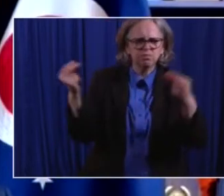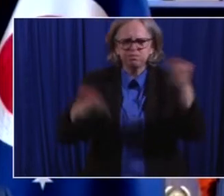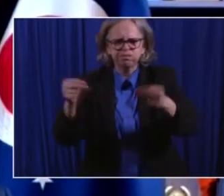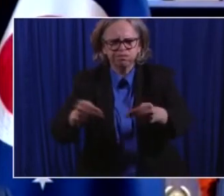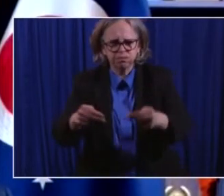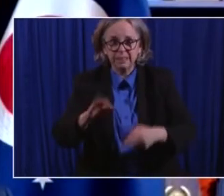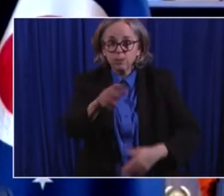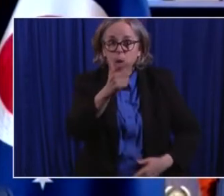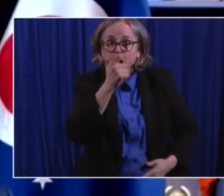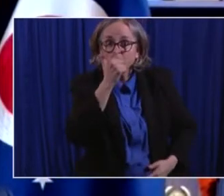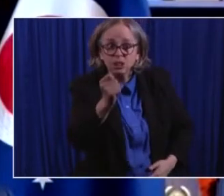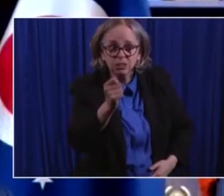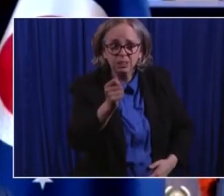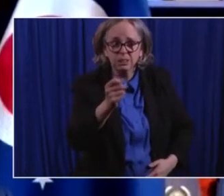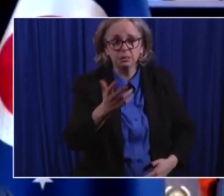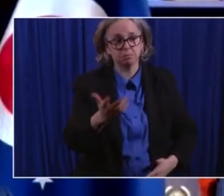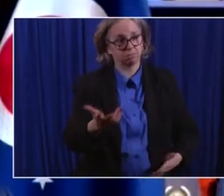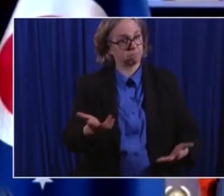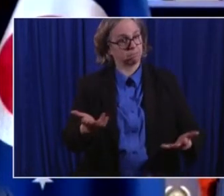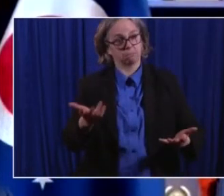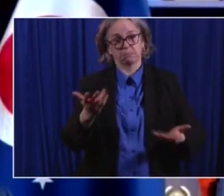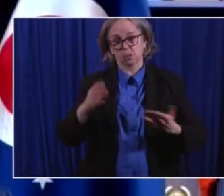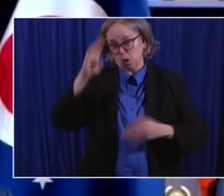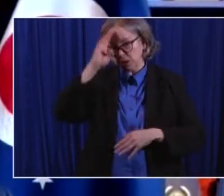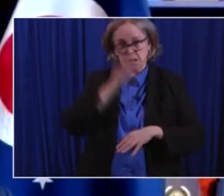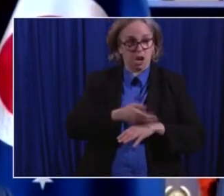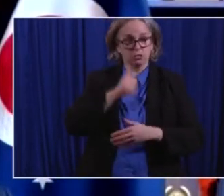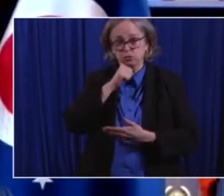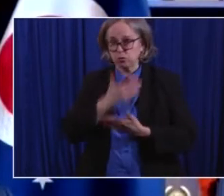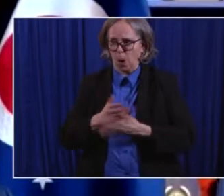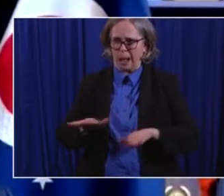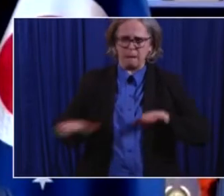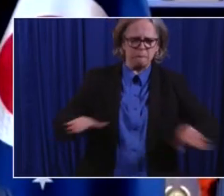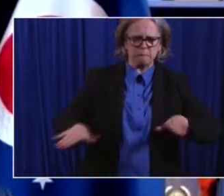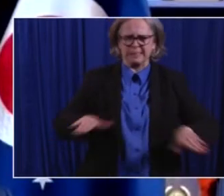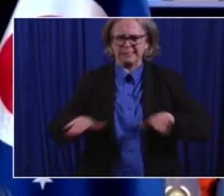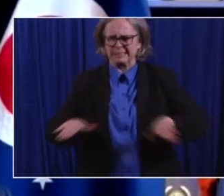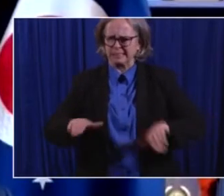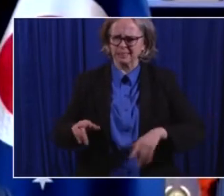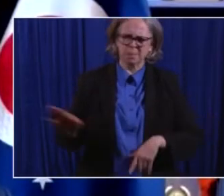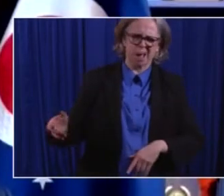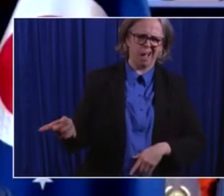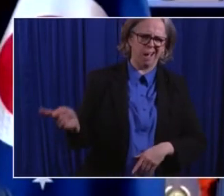if you have a son or daughter or a grandson or granddaughter who may be interested, go to